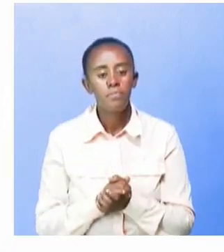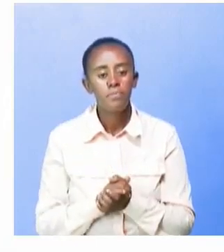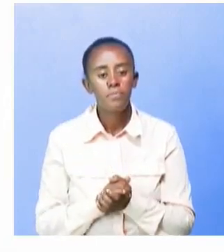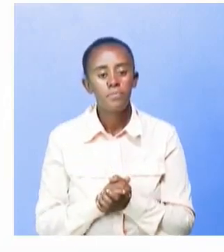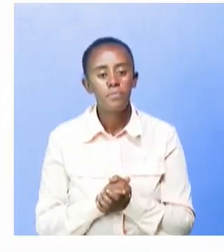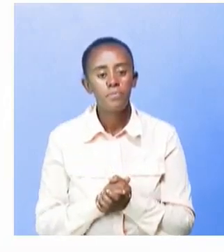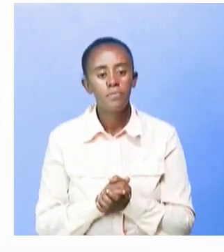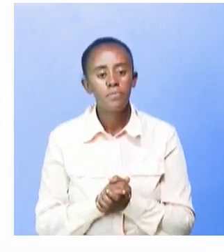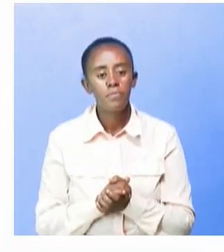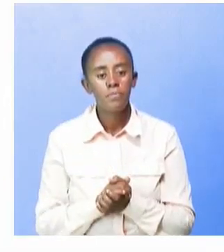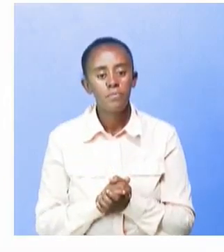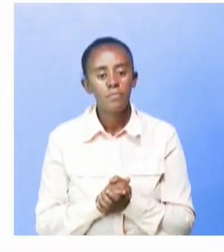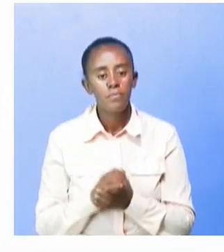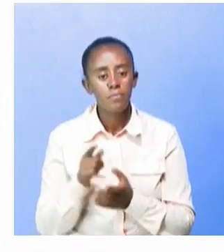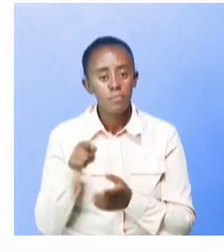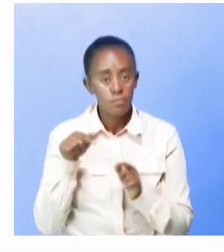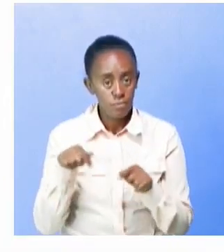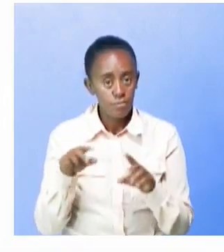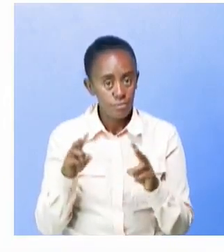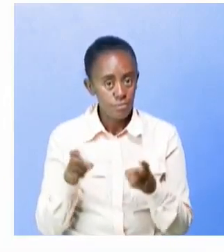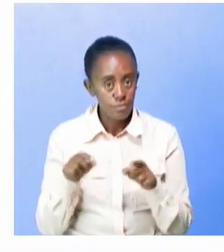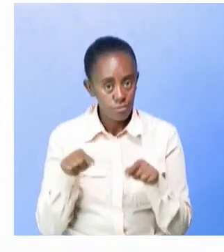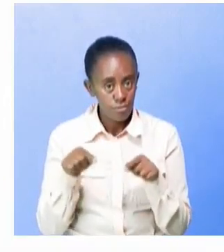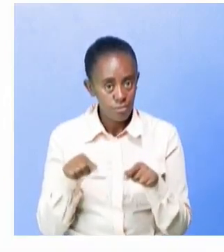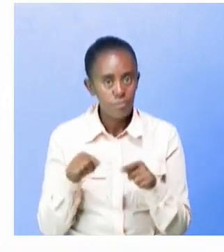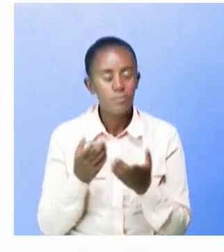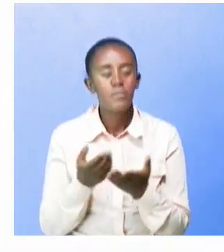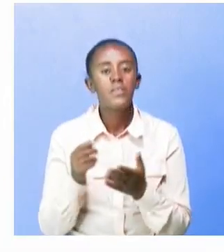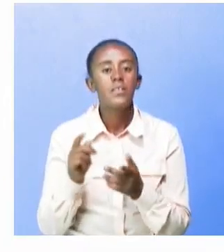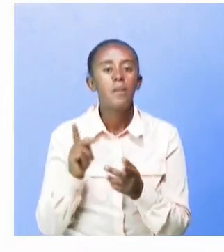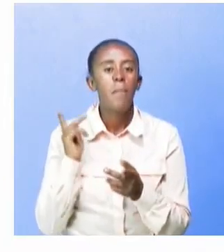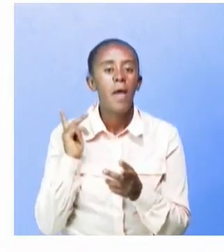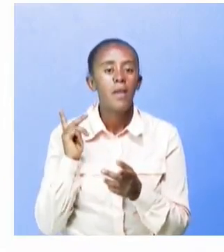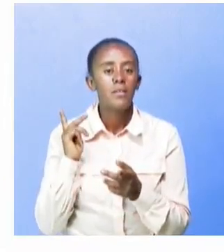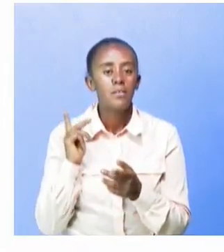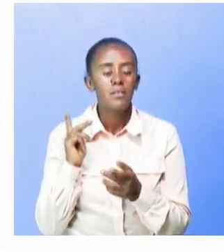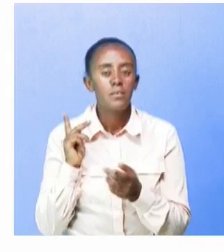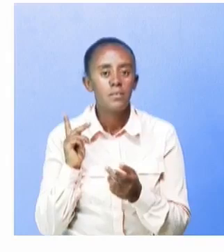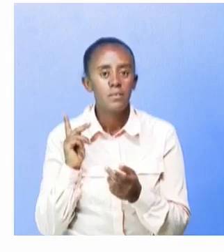third is our topic for today. It is the past